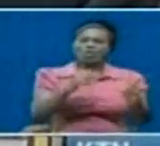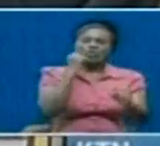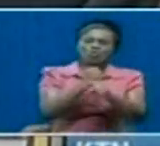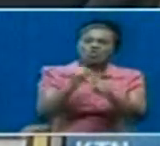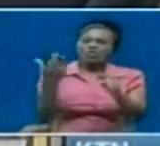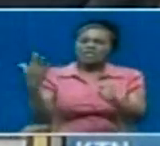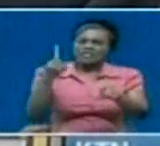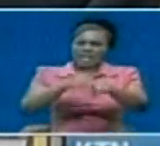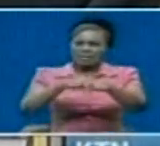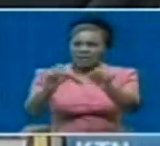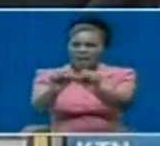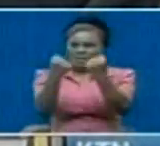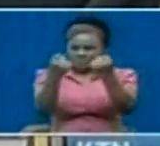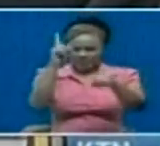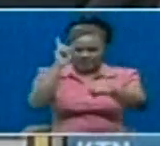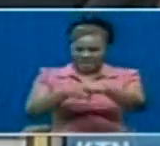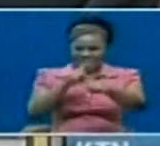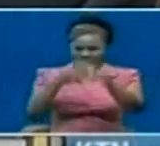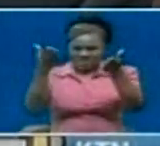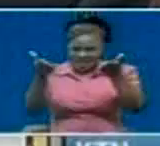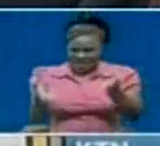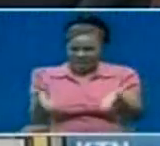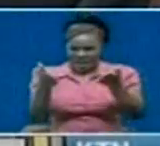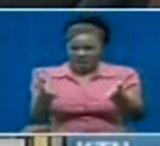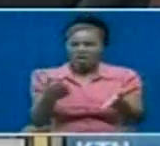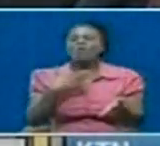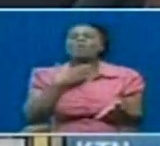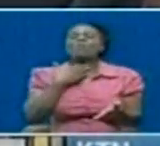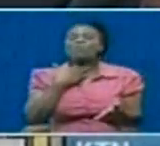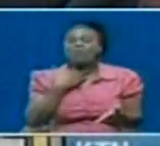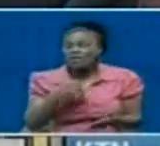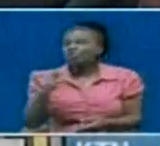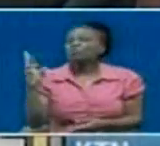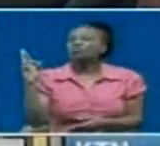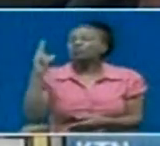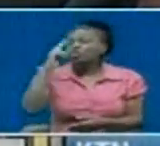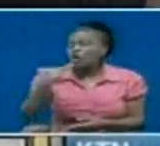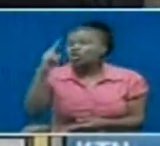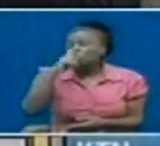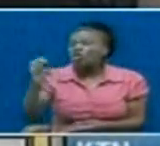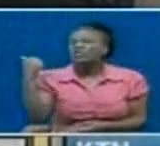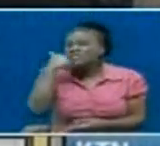happen. This time round, we joke with Ebola, we'll pay it painfully.